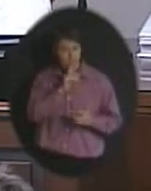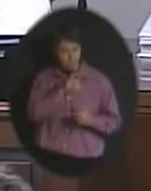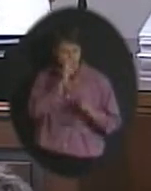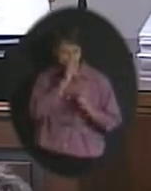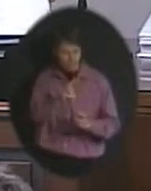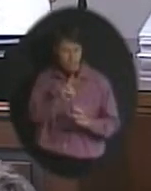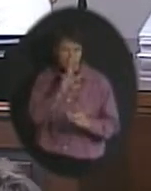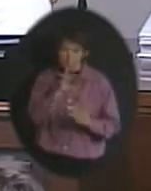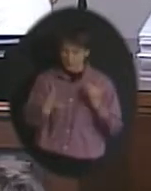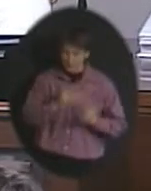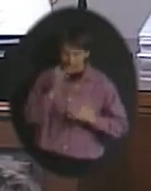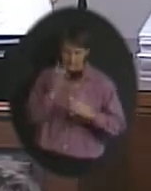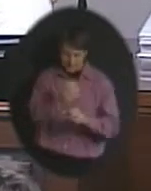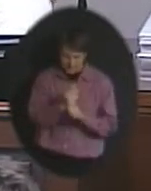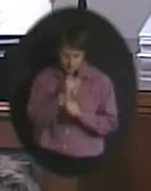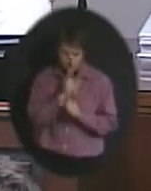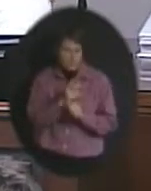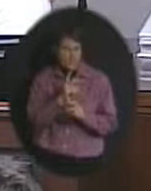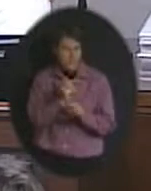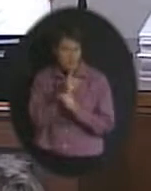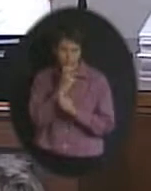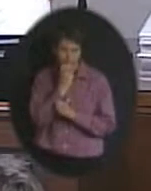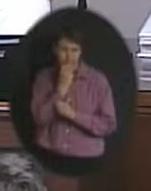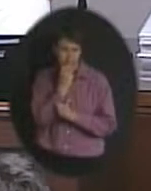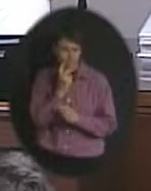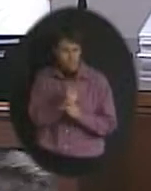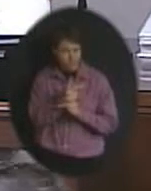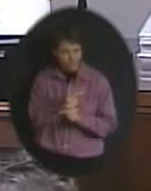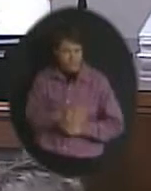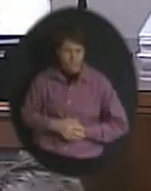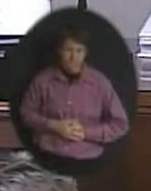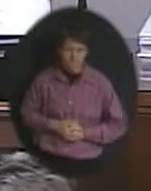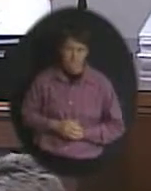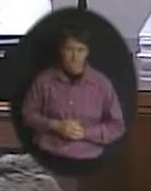excited to get them, so they want to make sure they take good care of them.